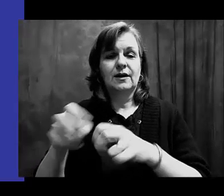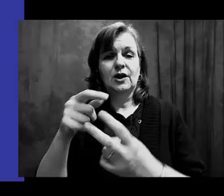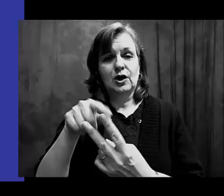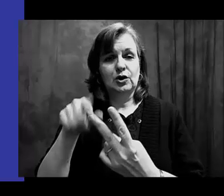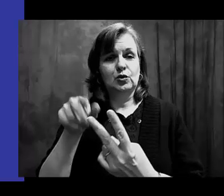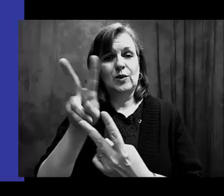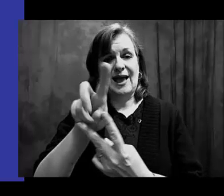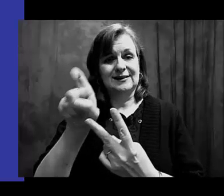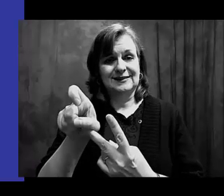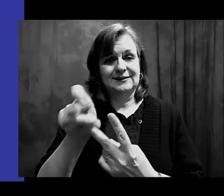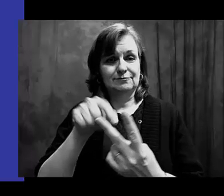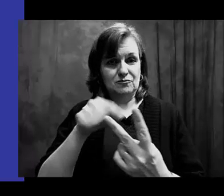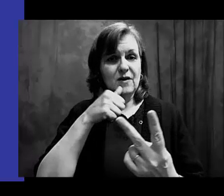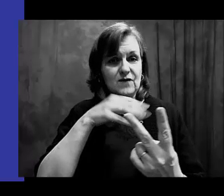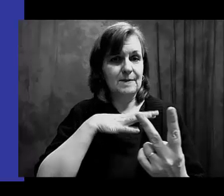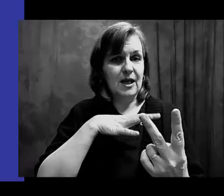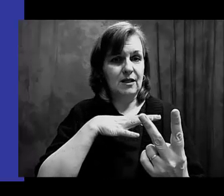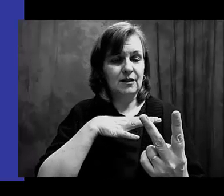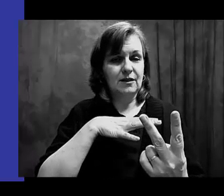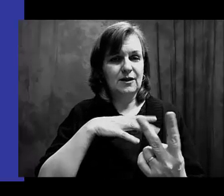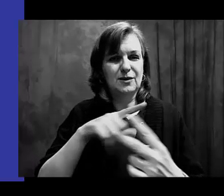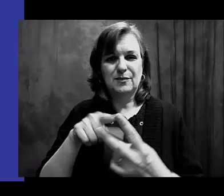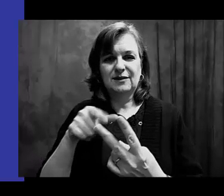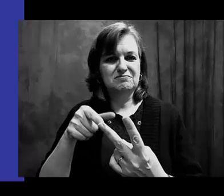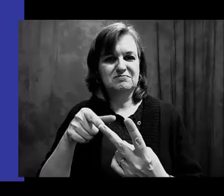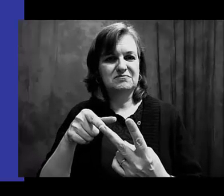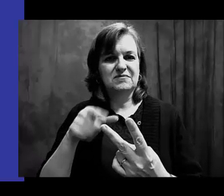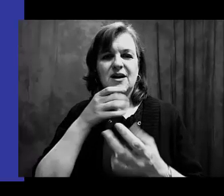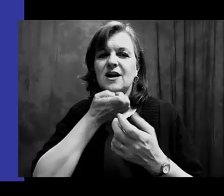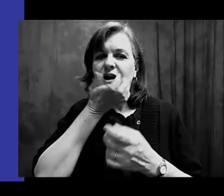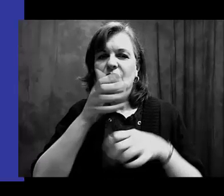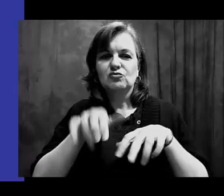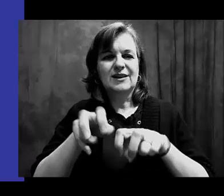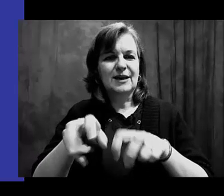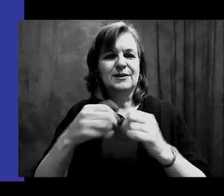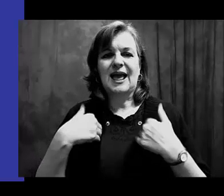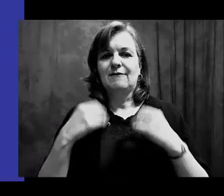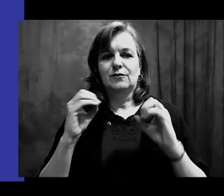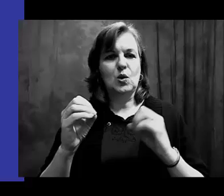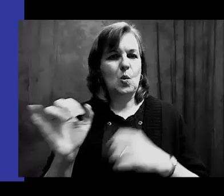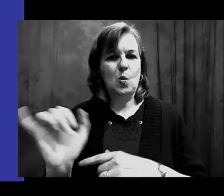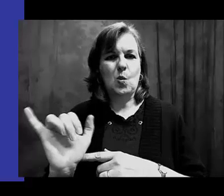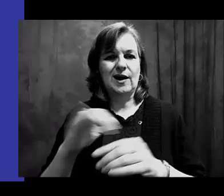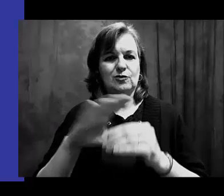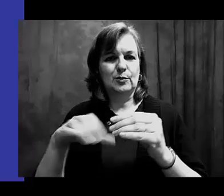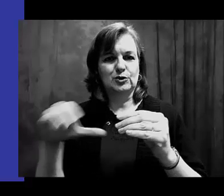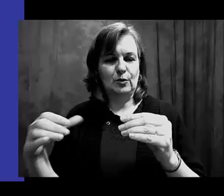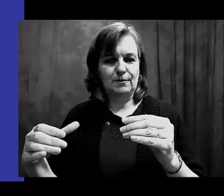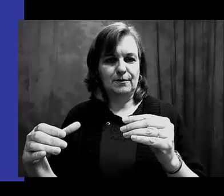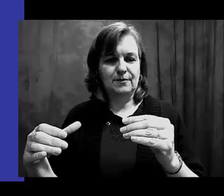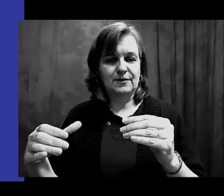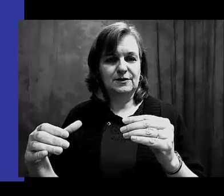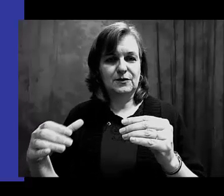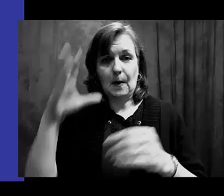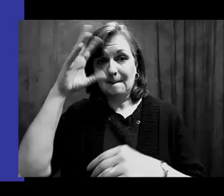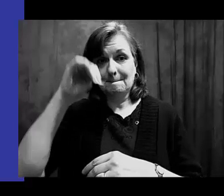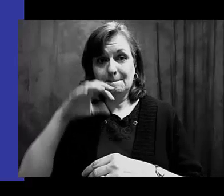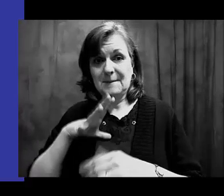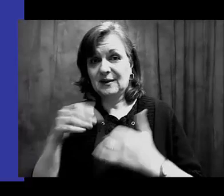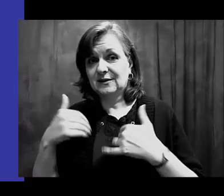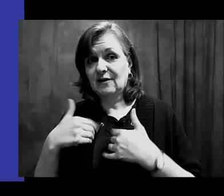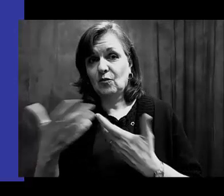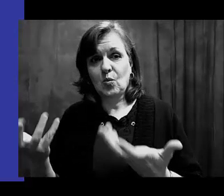like we would predict, but they have no Y. So males in the grasshoppers and